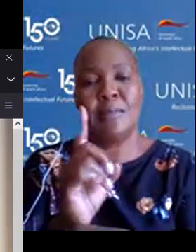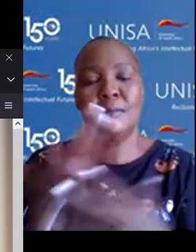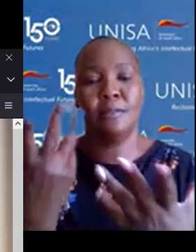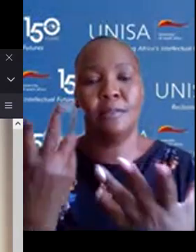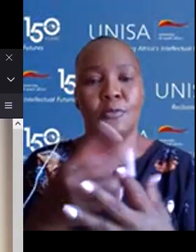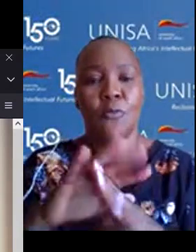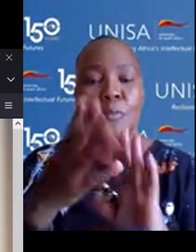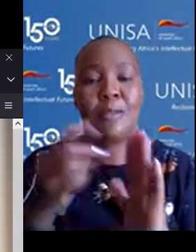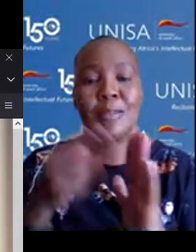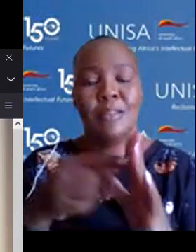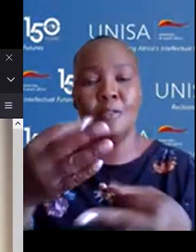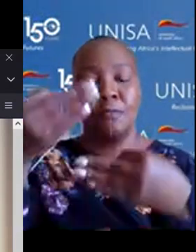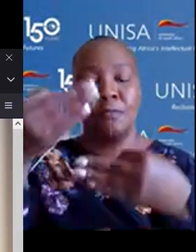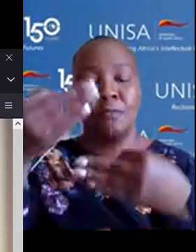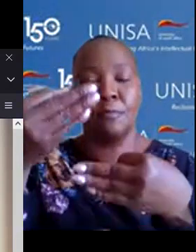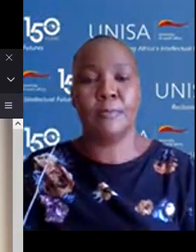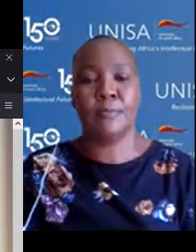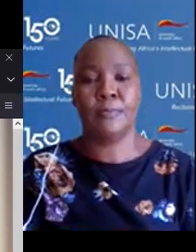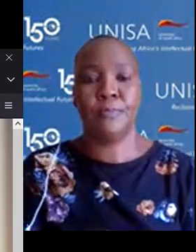form.